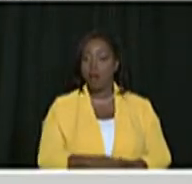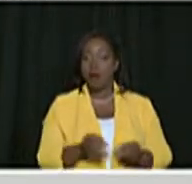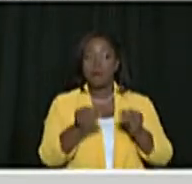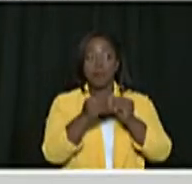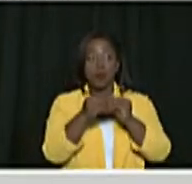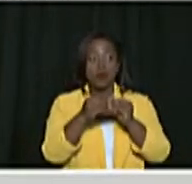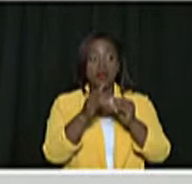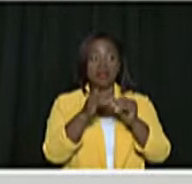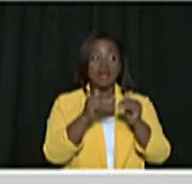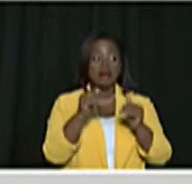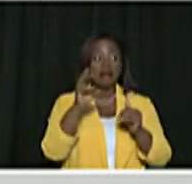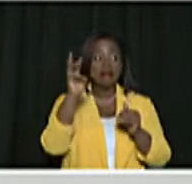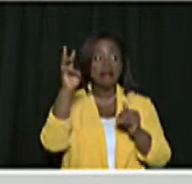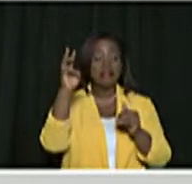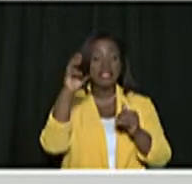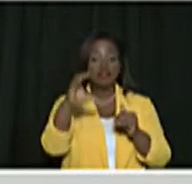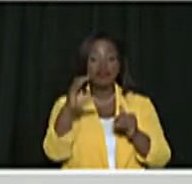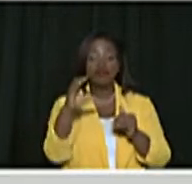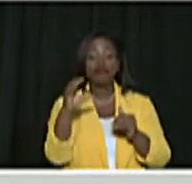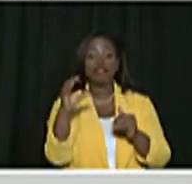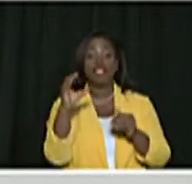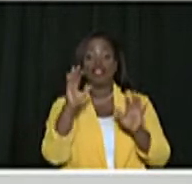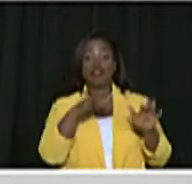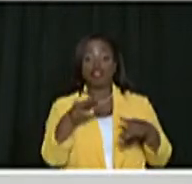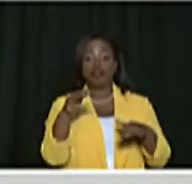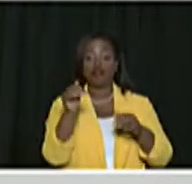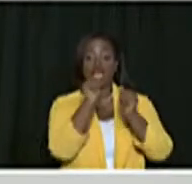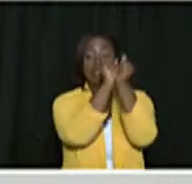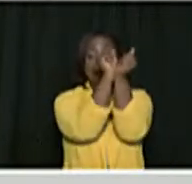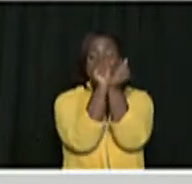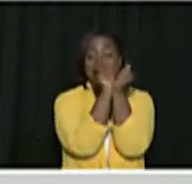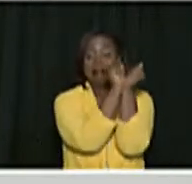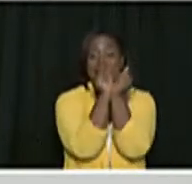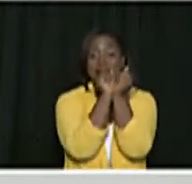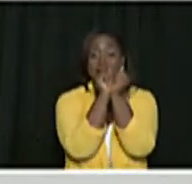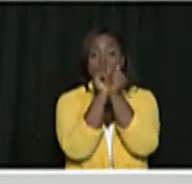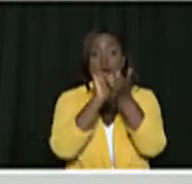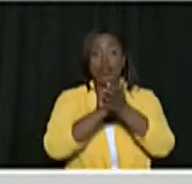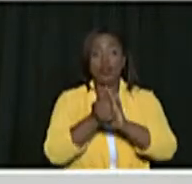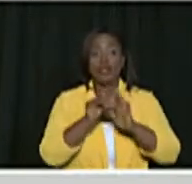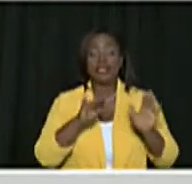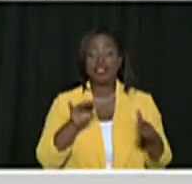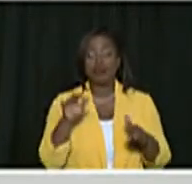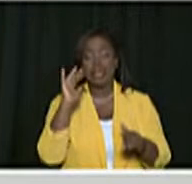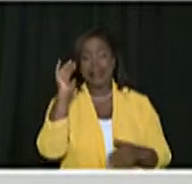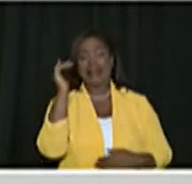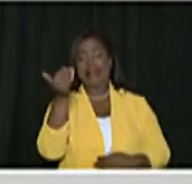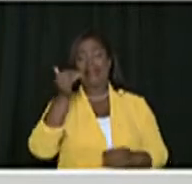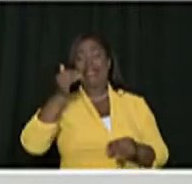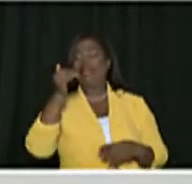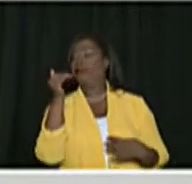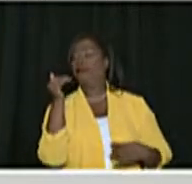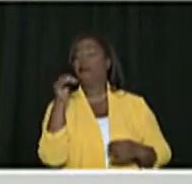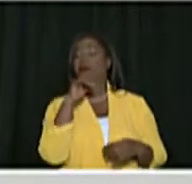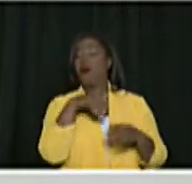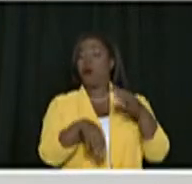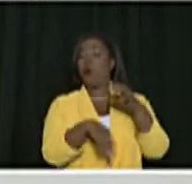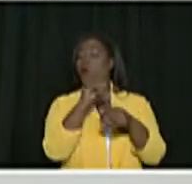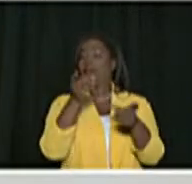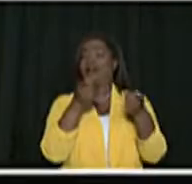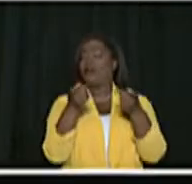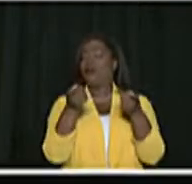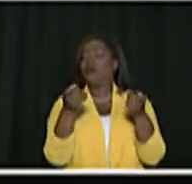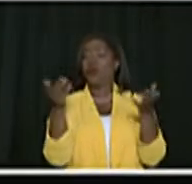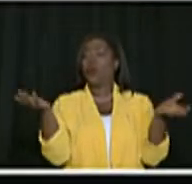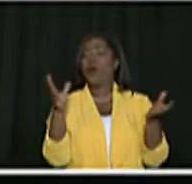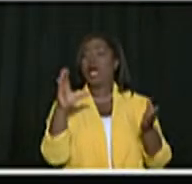uncontrollable. Why is this still happening? And what can the CPFSA do to remedy this situation?